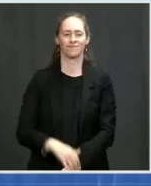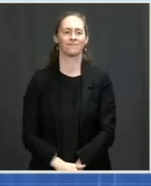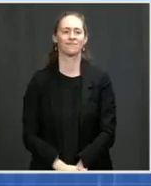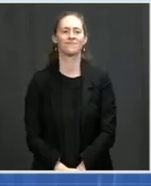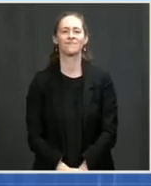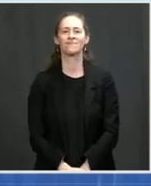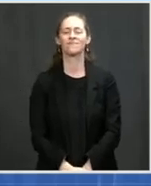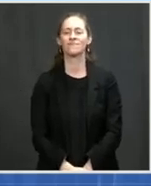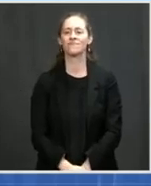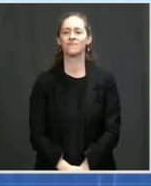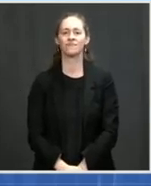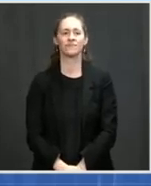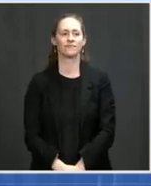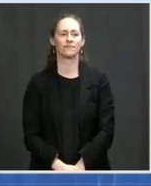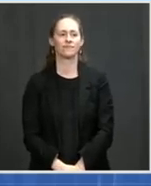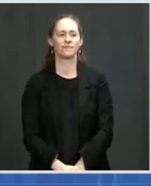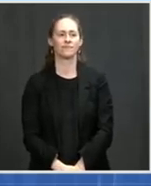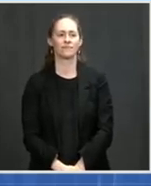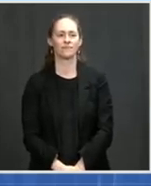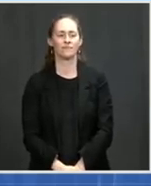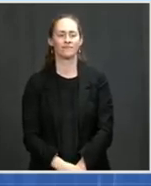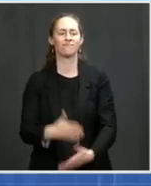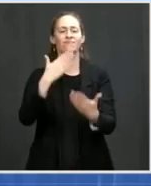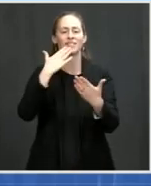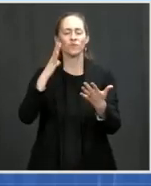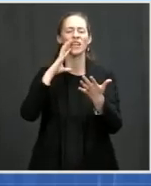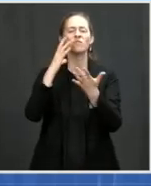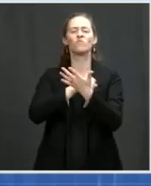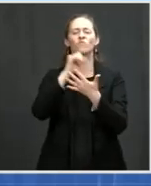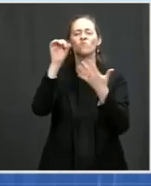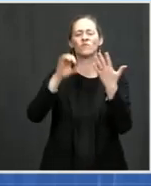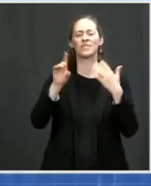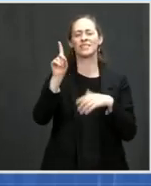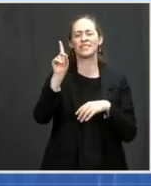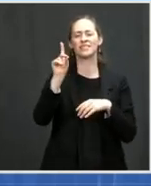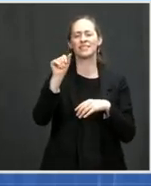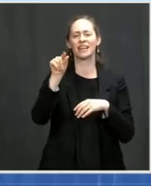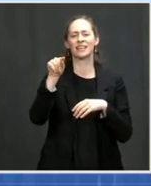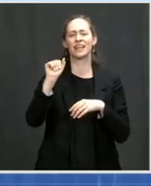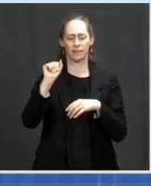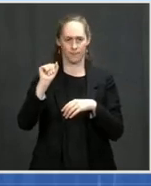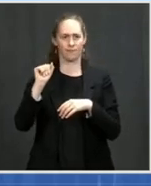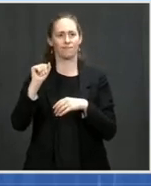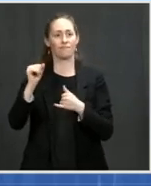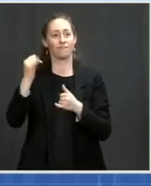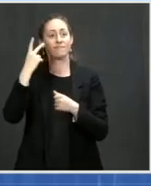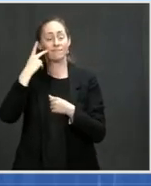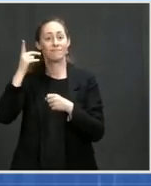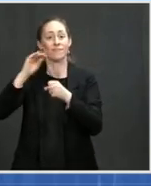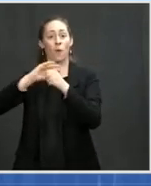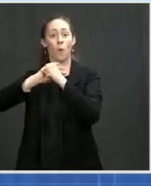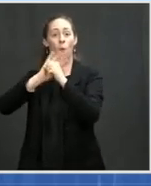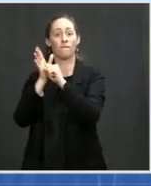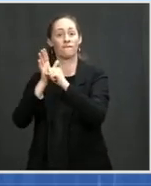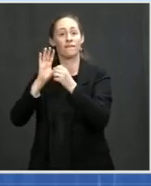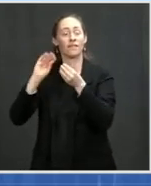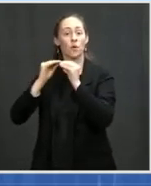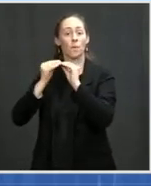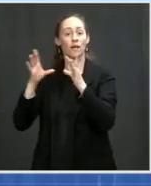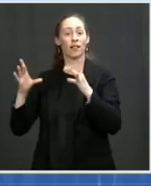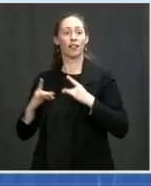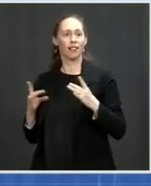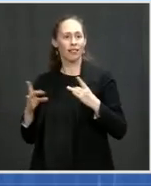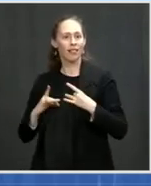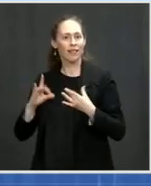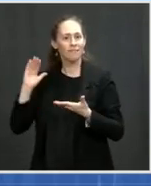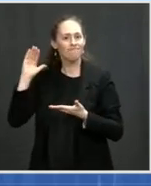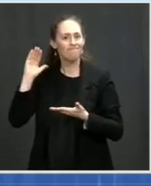Let's begin with an overview of the data. We continue to see decreases in the COVID-19 cases nationwide. Our seven-day average